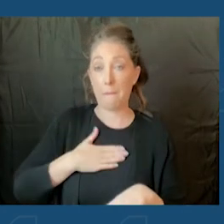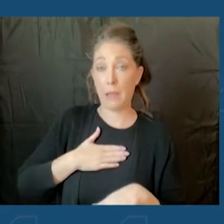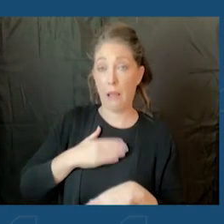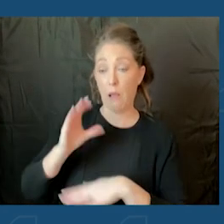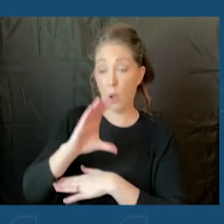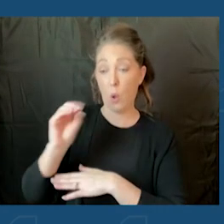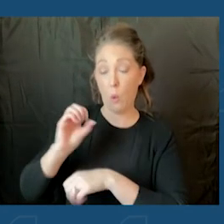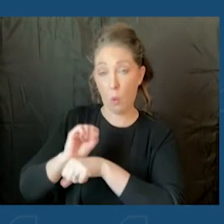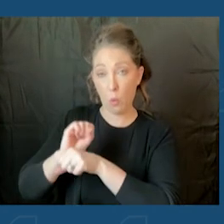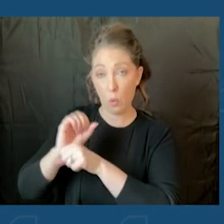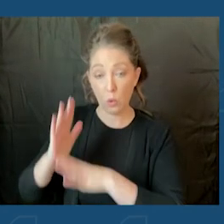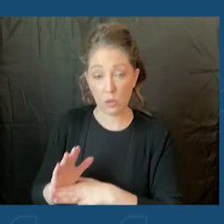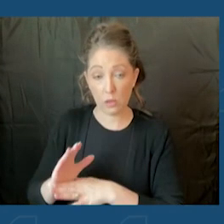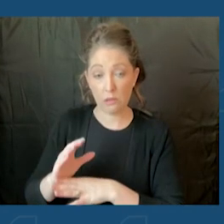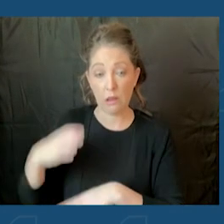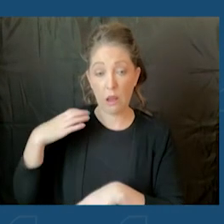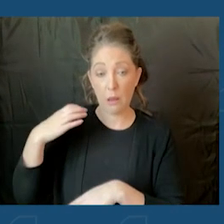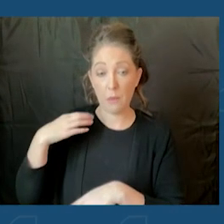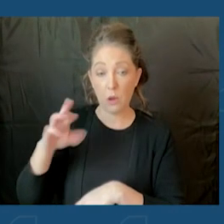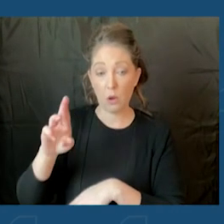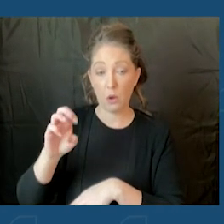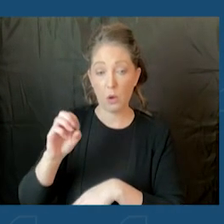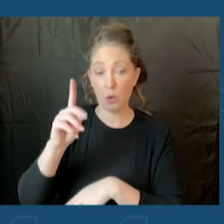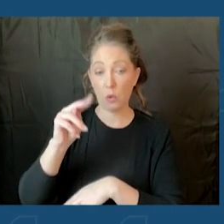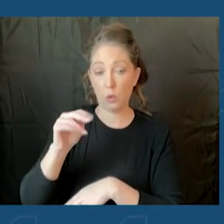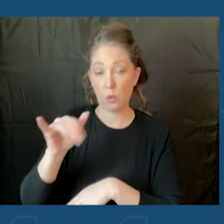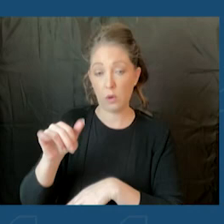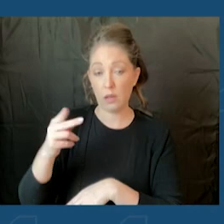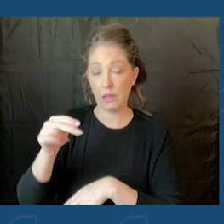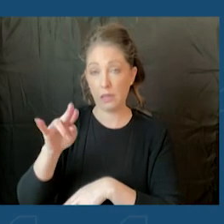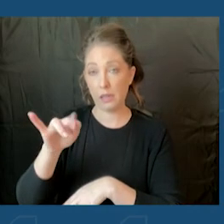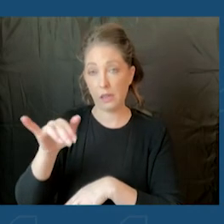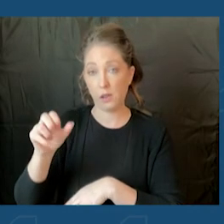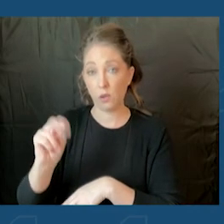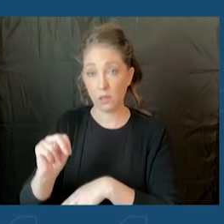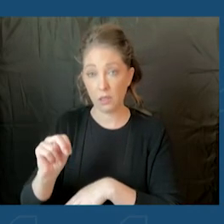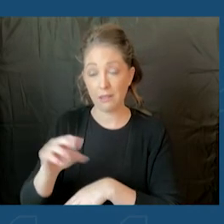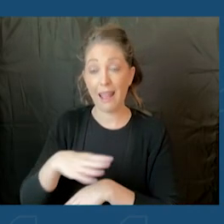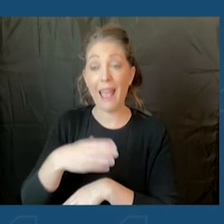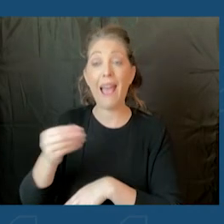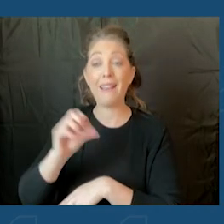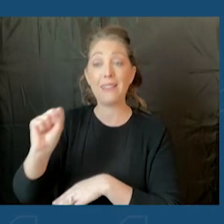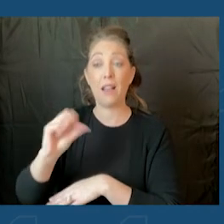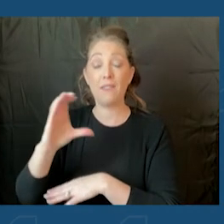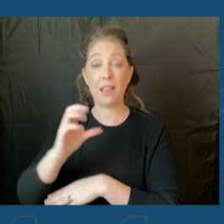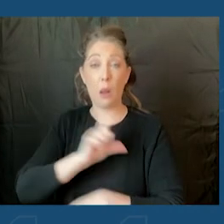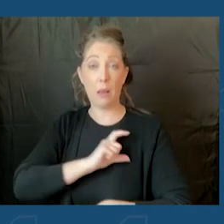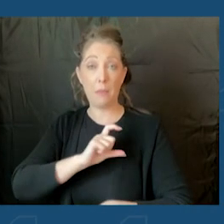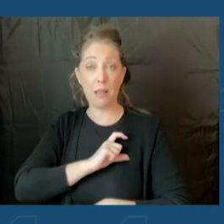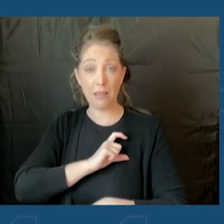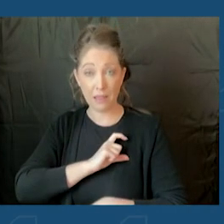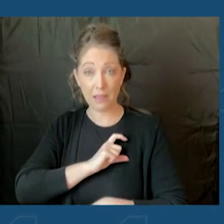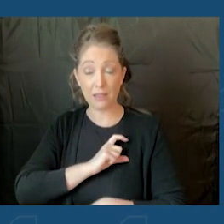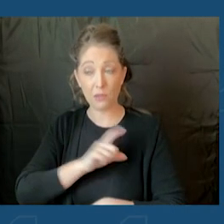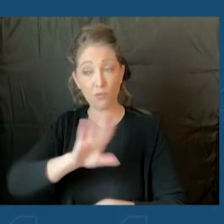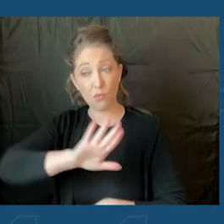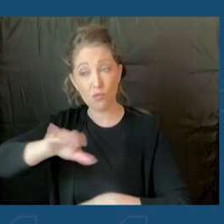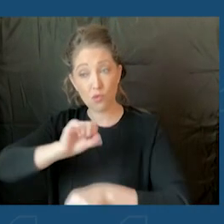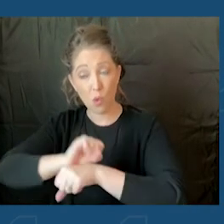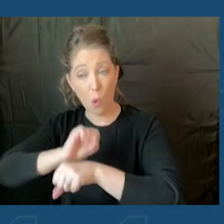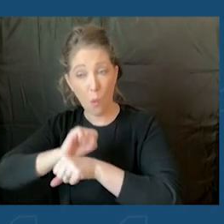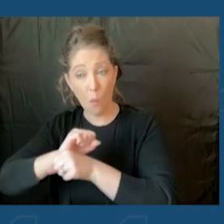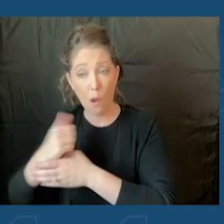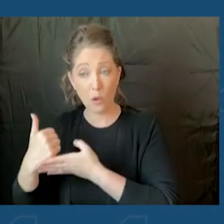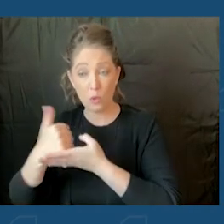Commissioner Rodney Harrison and the men and women in the Suffolk County Police Department for the work they do each and every day here helping to keep us safe. Thank you very much,